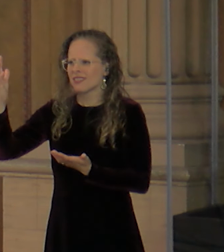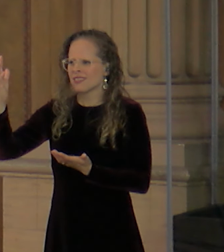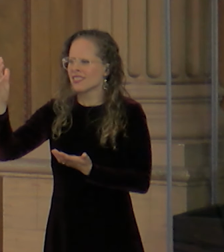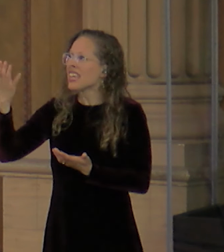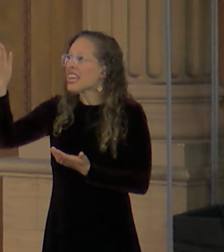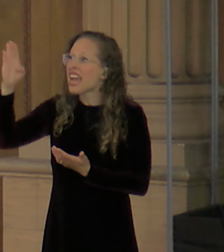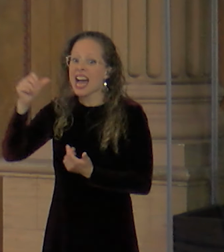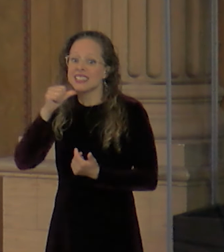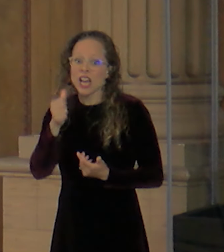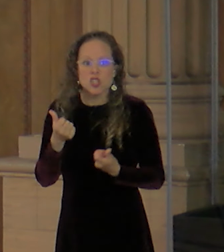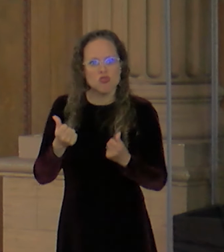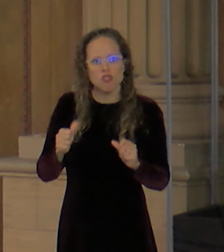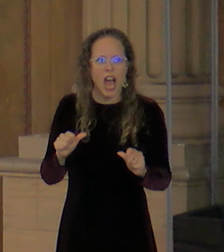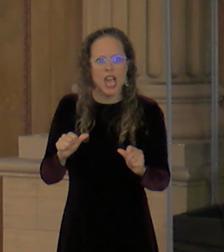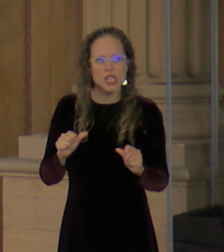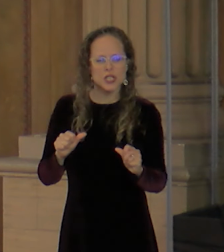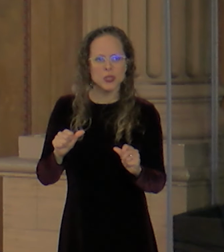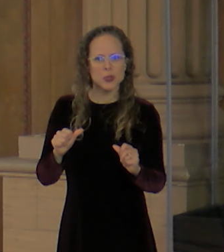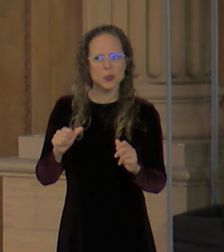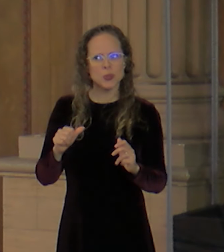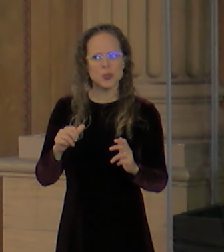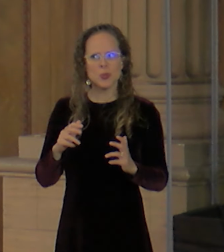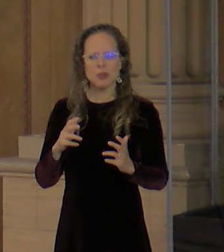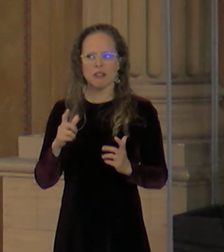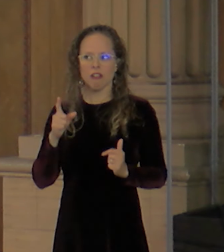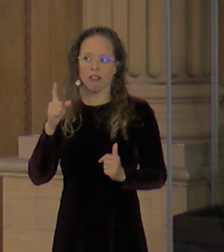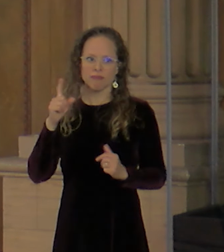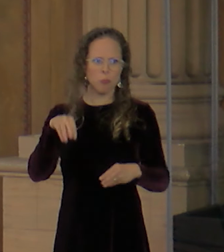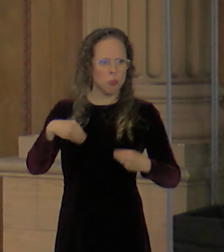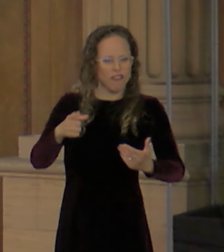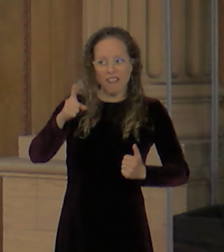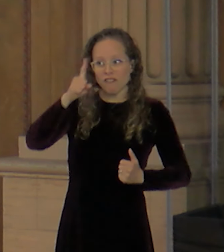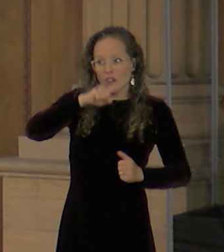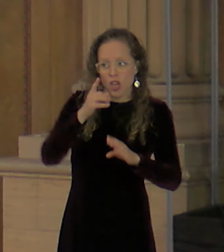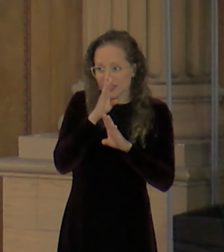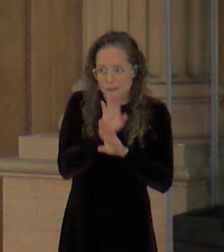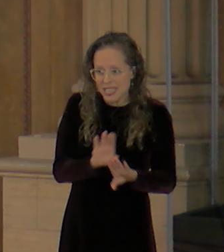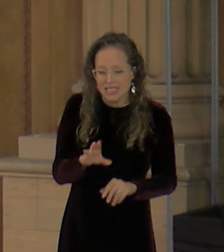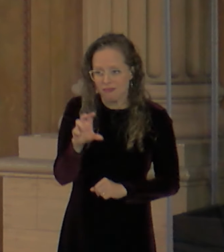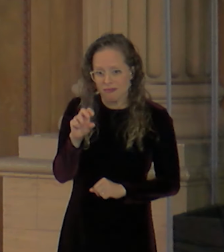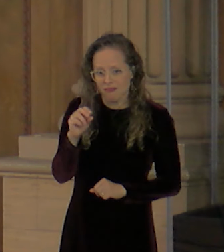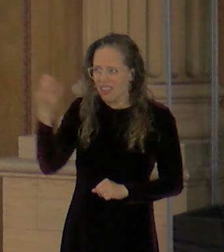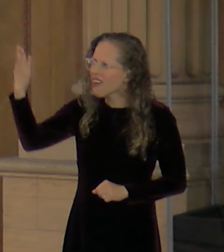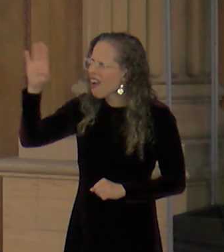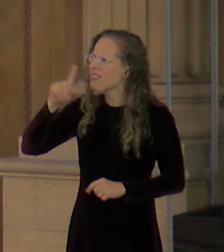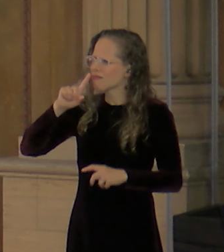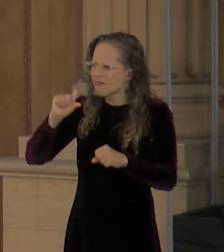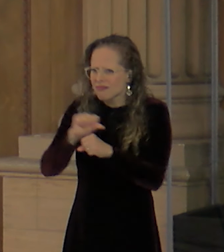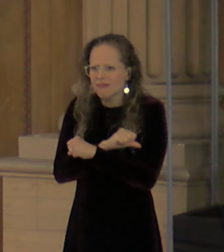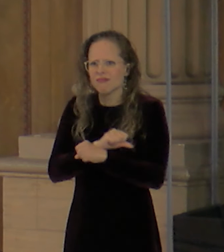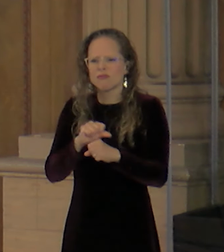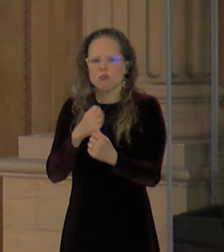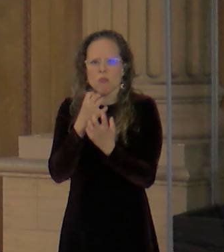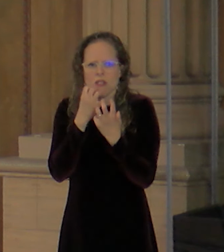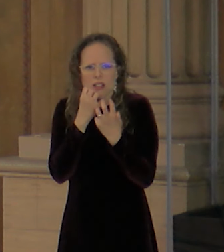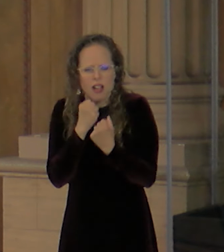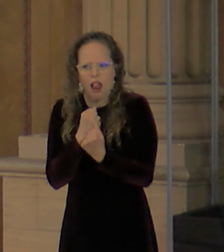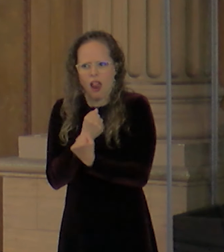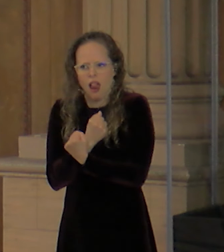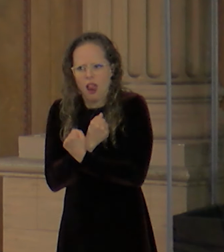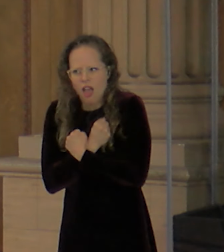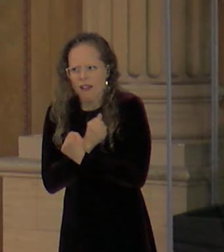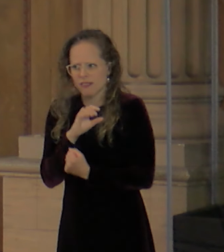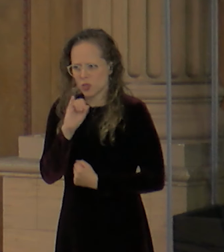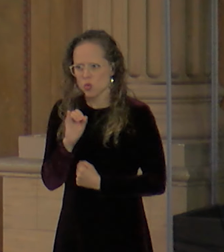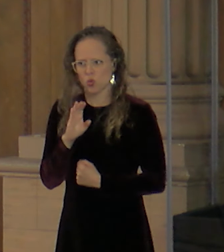here. He's not trying to get partial peace or a false peace. God loves Job. And he's working to restore Job to that